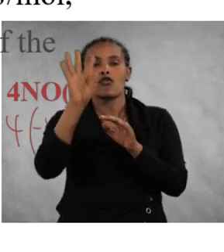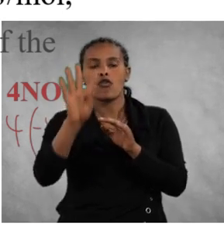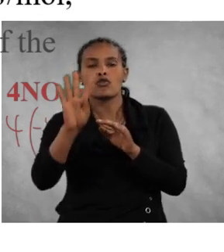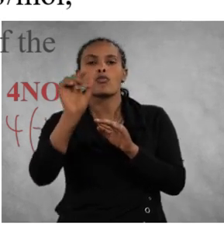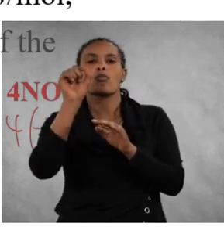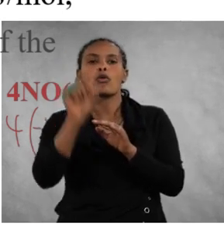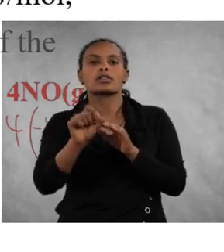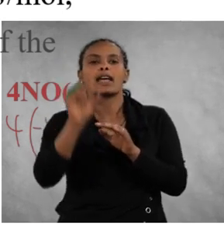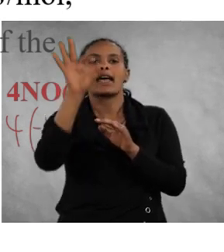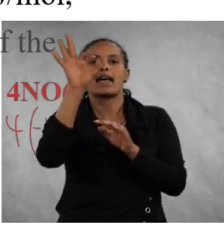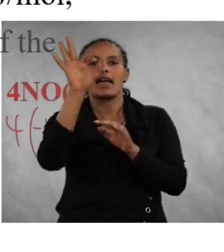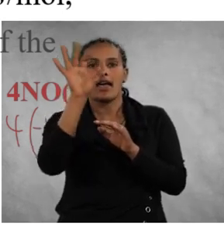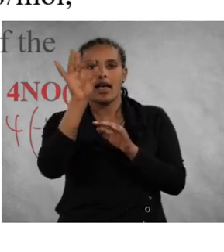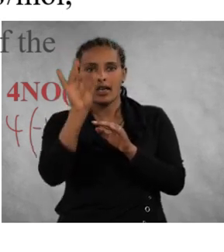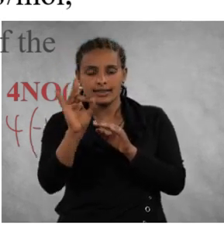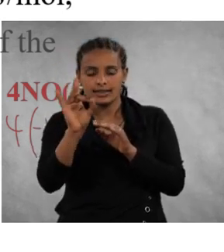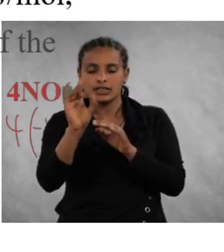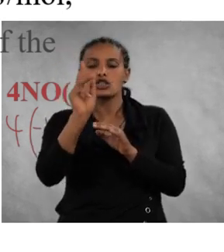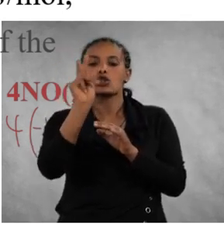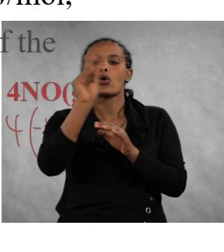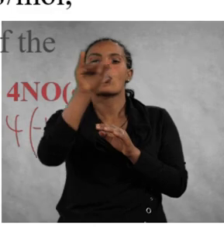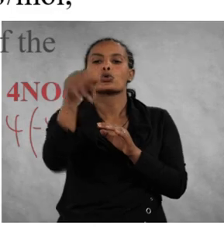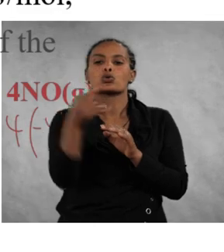904.8 kilojoule.